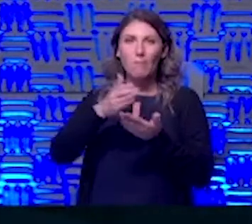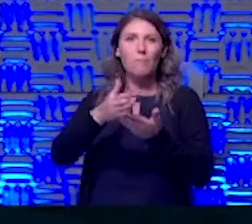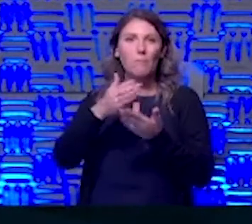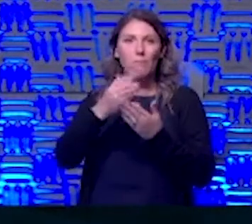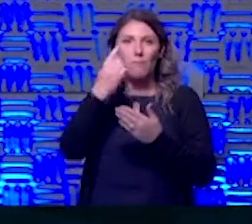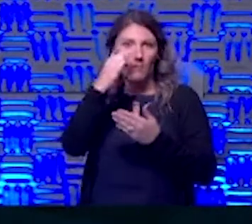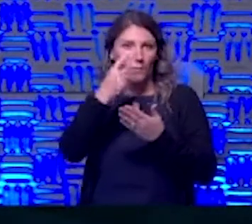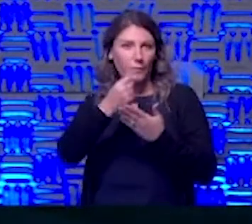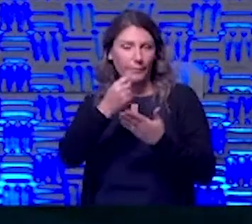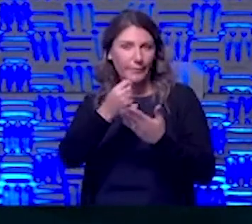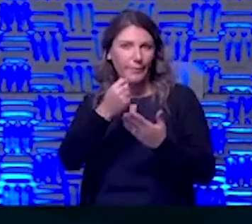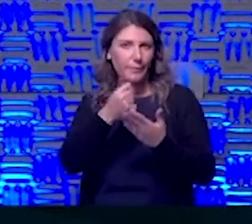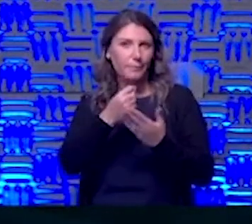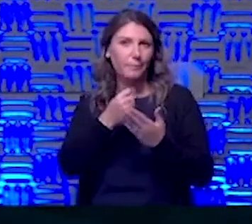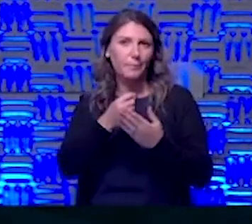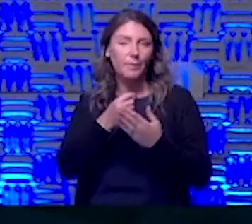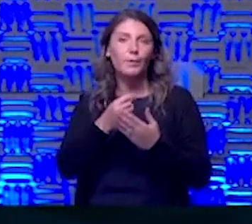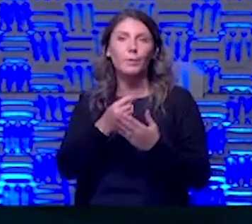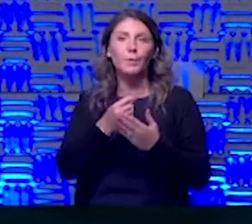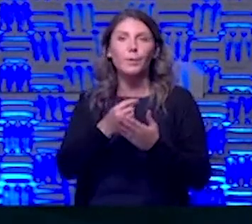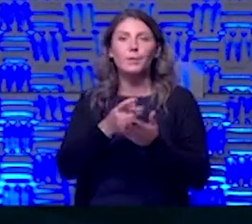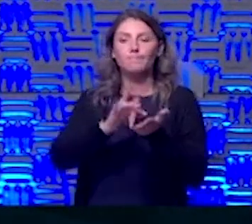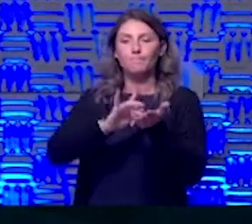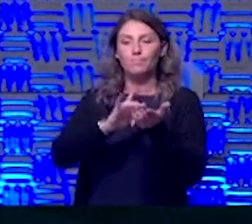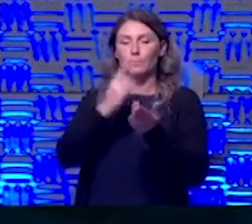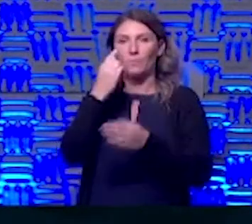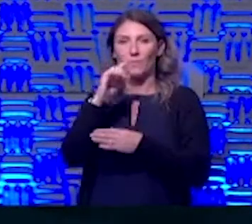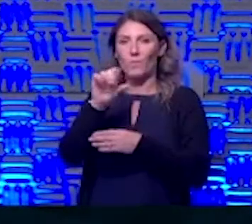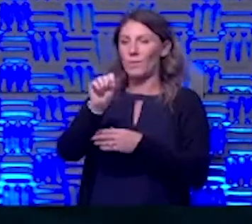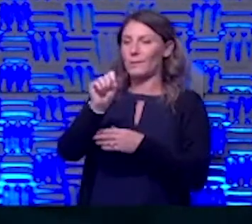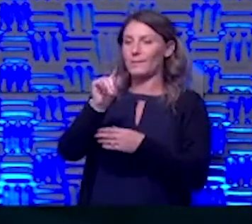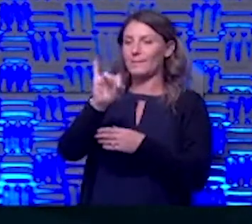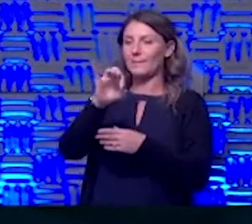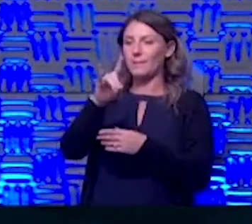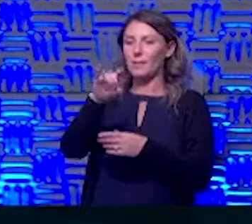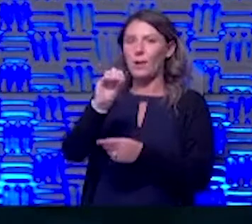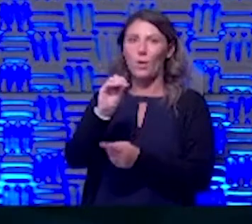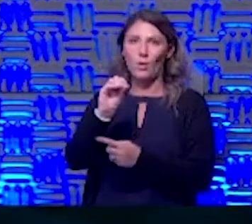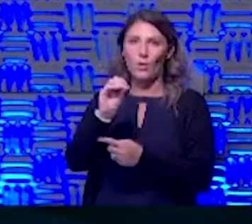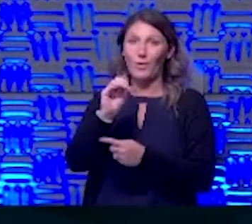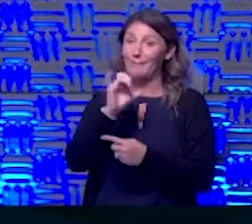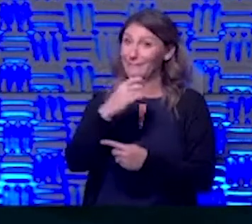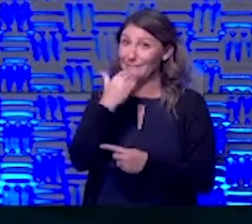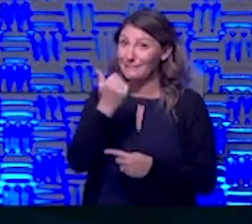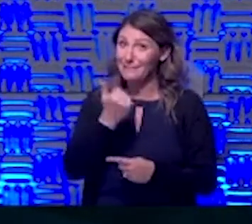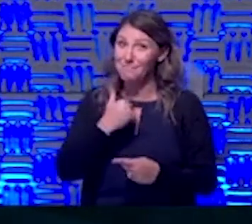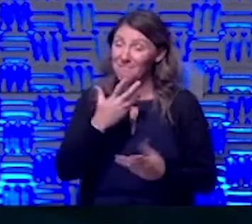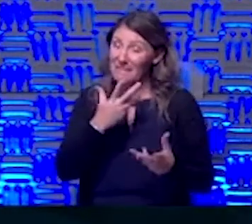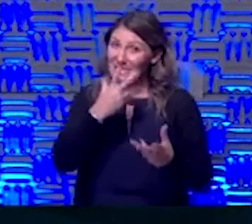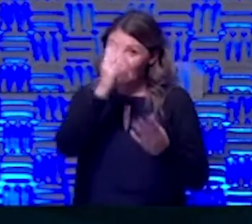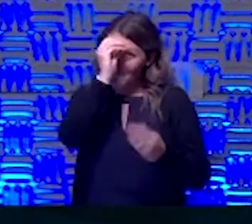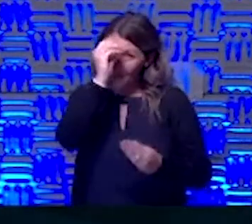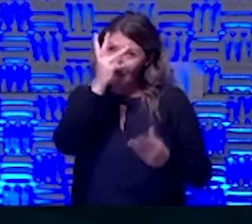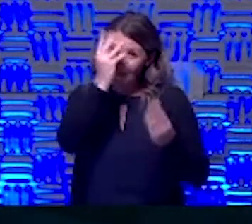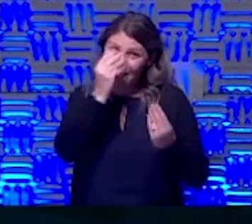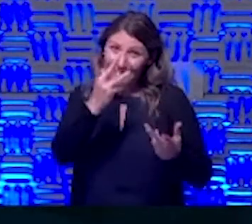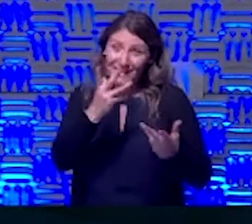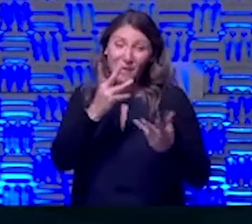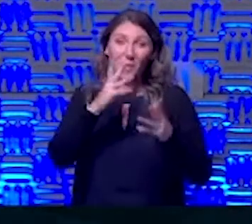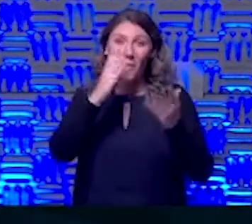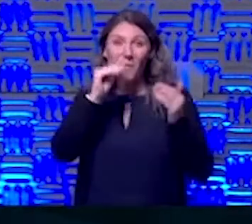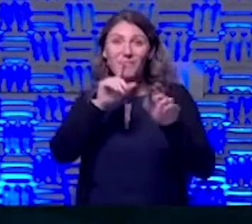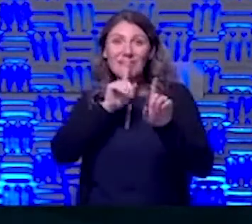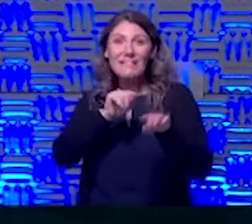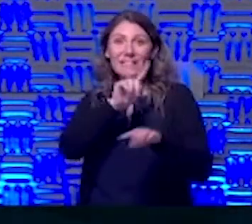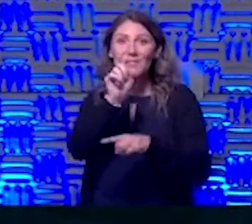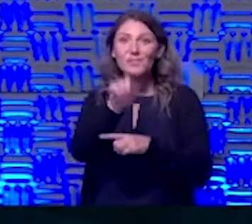therapeutic doses of steroids. That's the best I can do, Steve. I don't know if anybody's going to answer the question. What